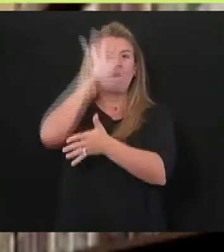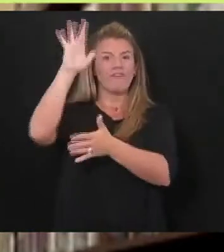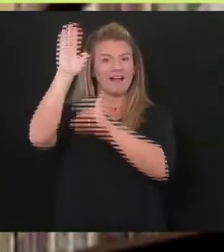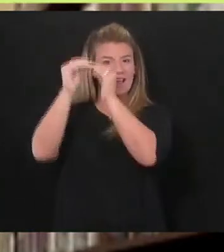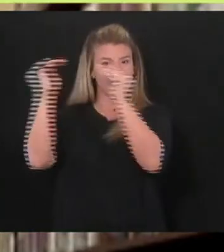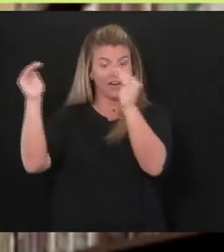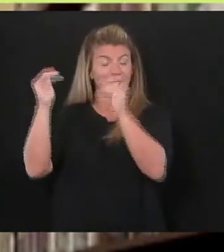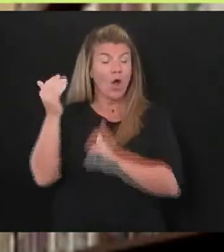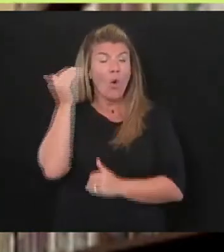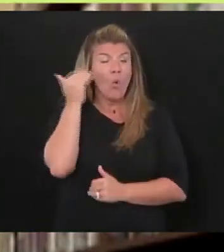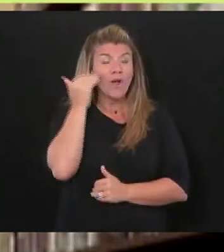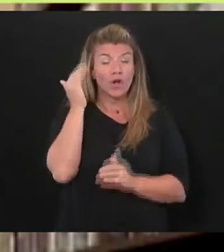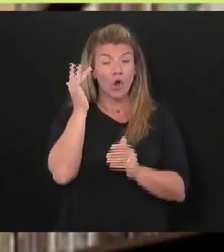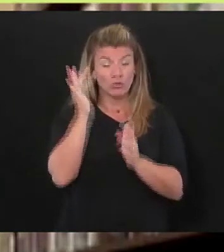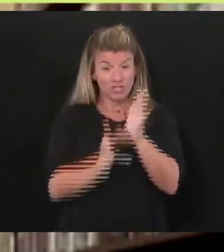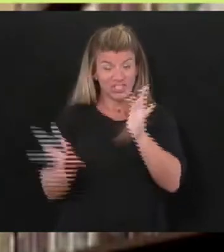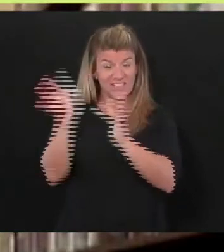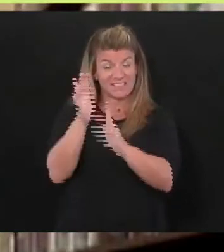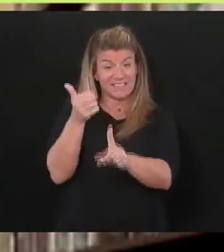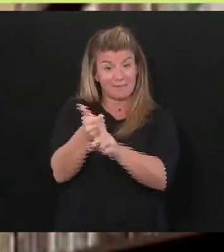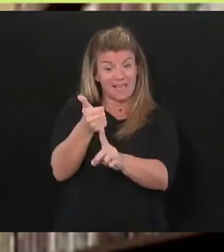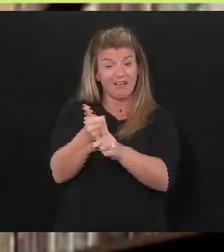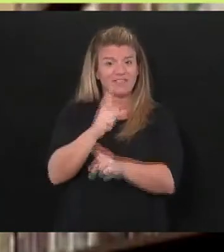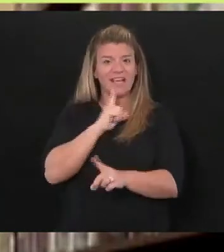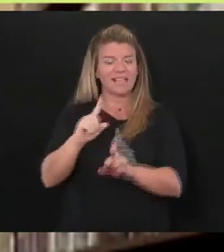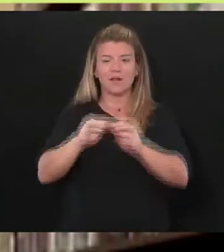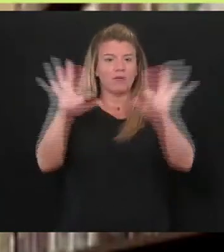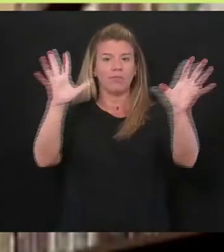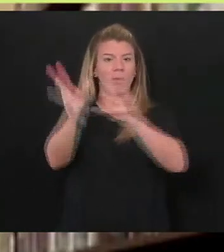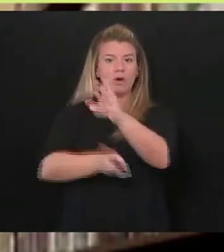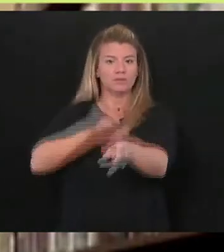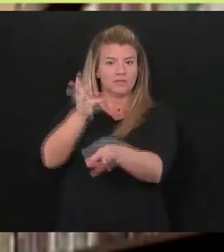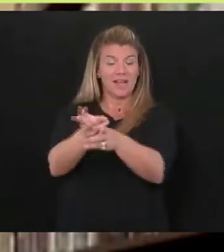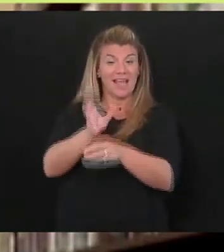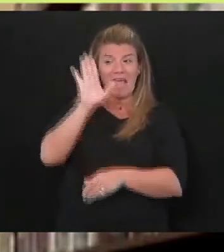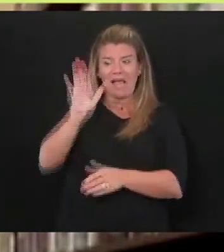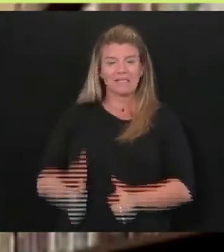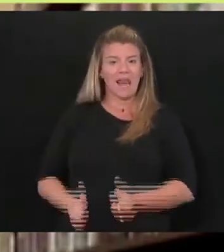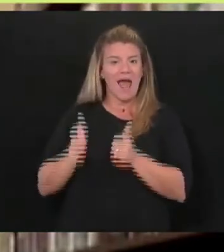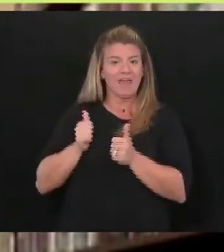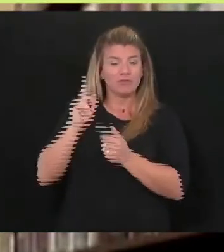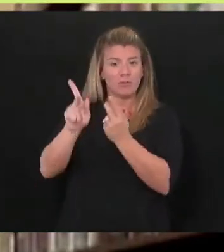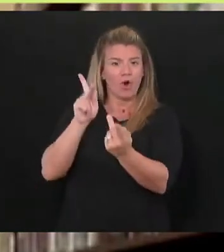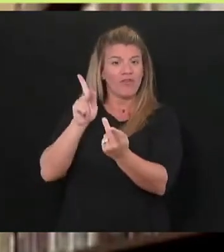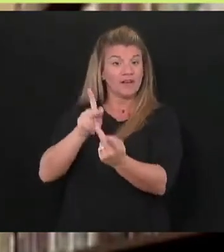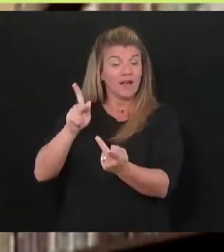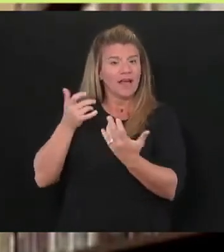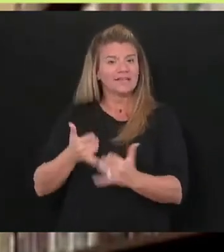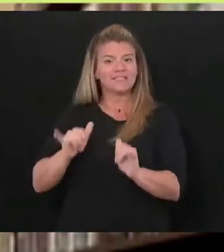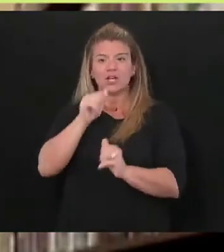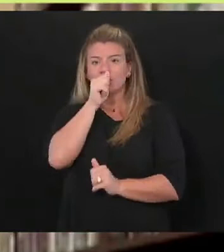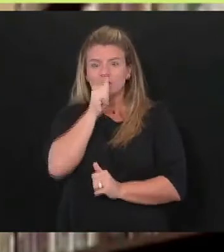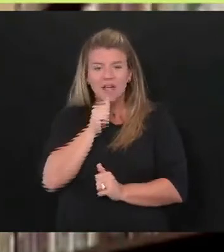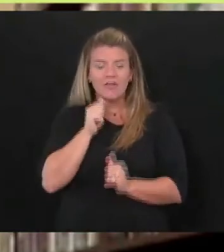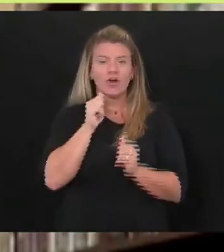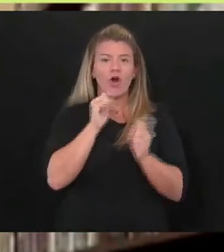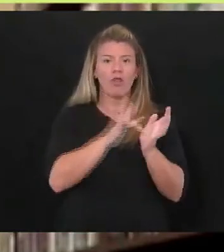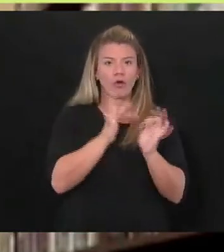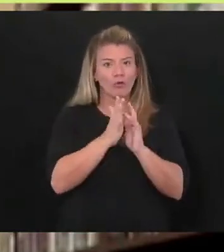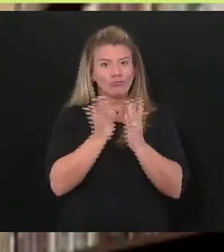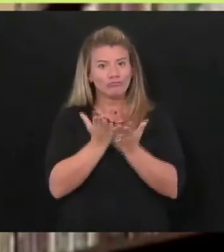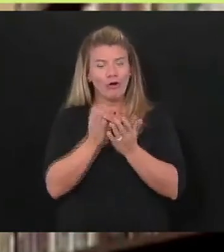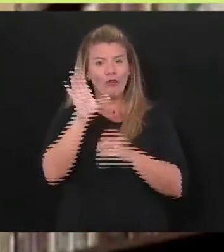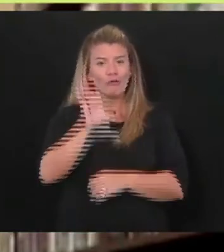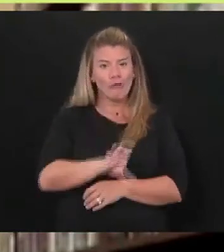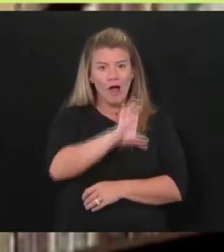that Jesus is the ultimate light of the world. He lived that perfect life and suffered and died on the cross as a substitute for us.